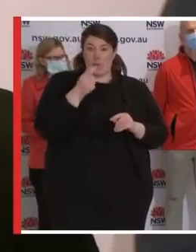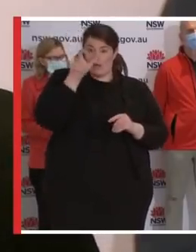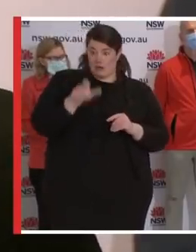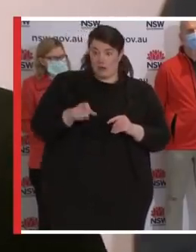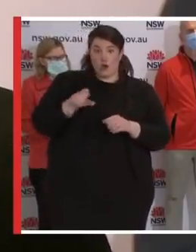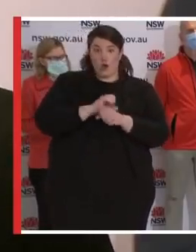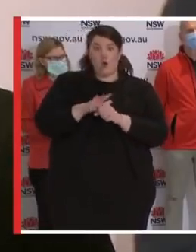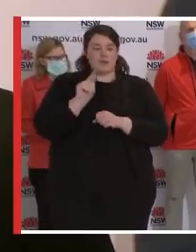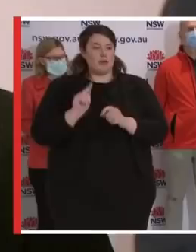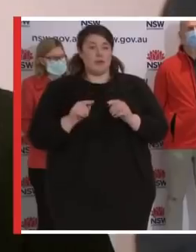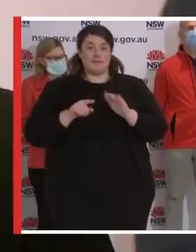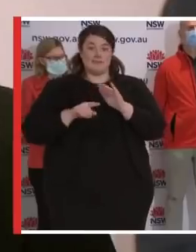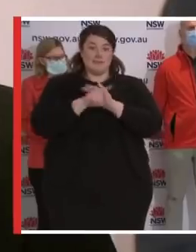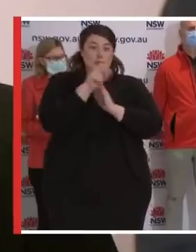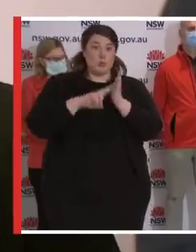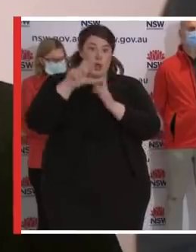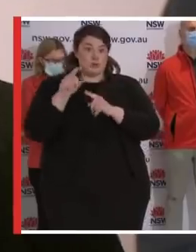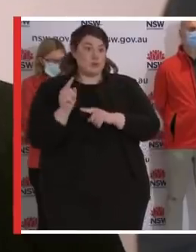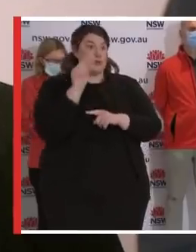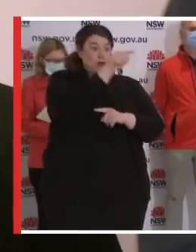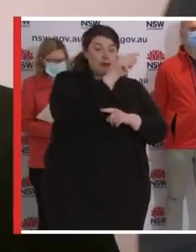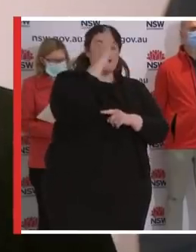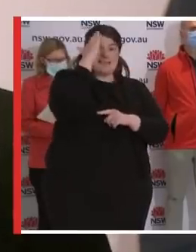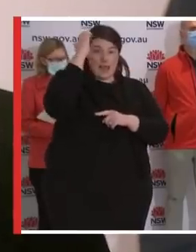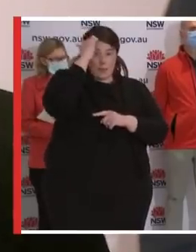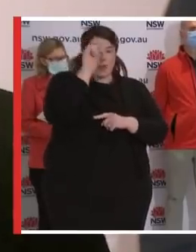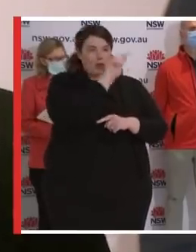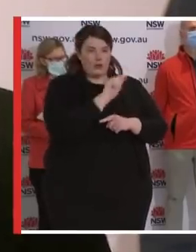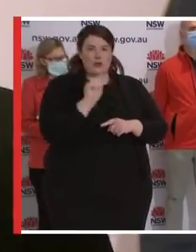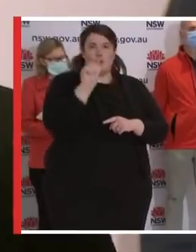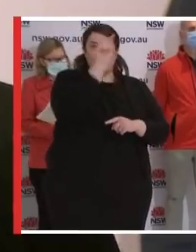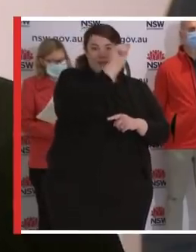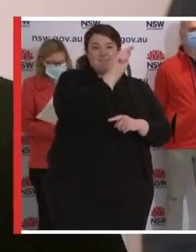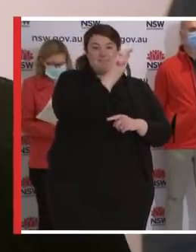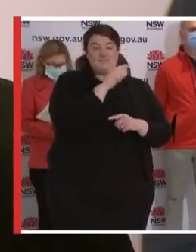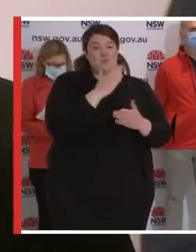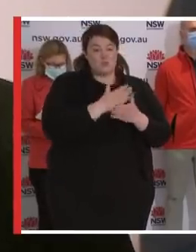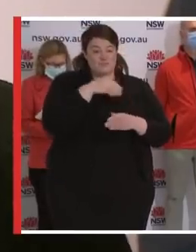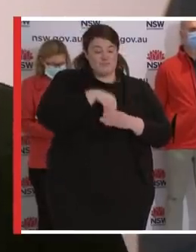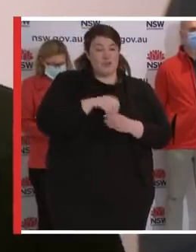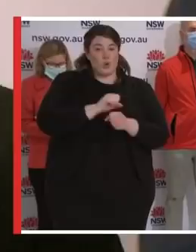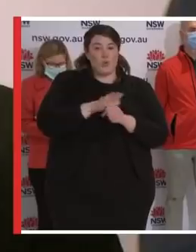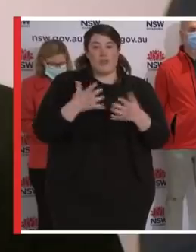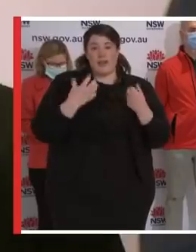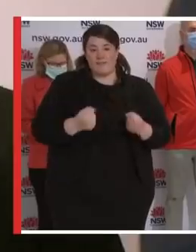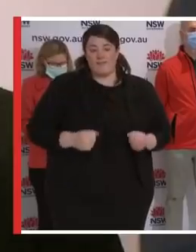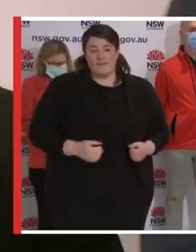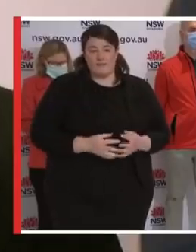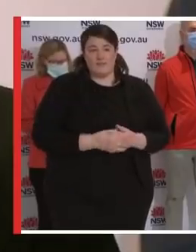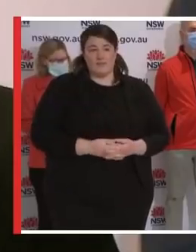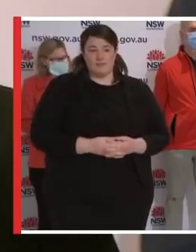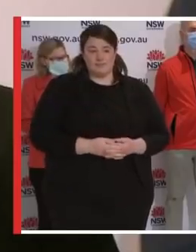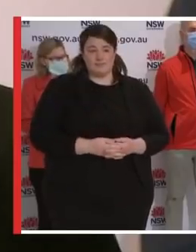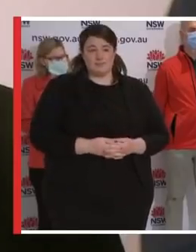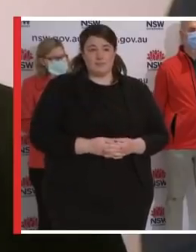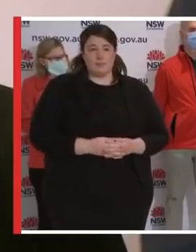left Newcastle and went to Tamworth who was infected at the time. There's also a call out for everybody in